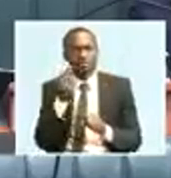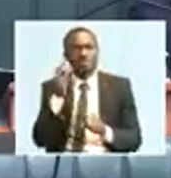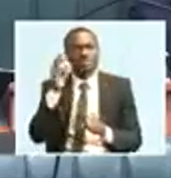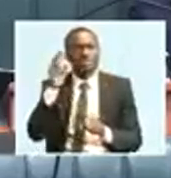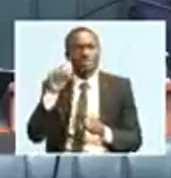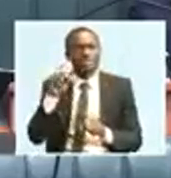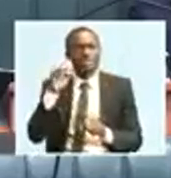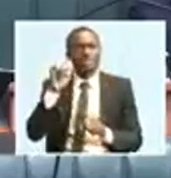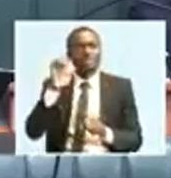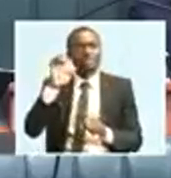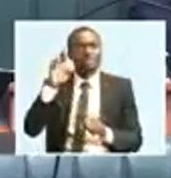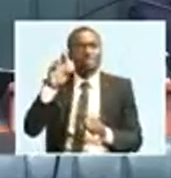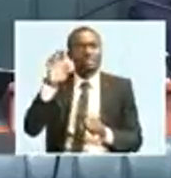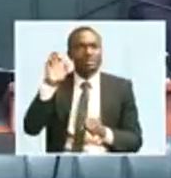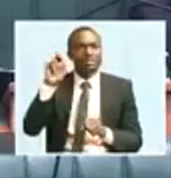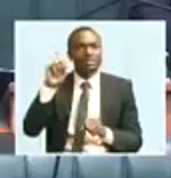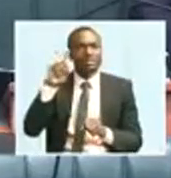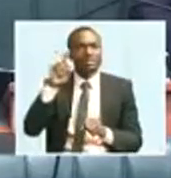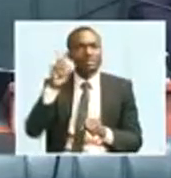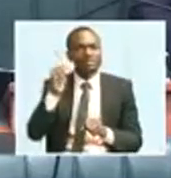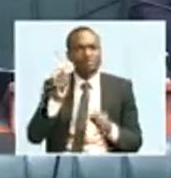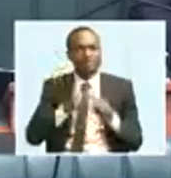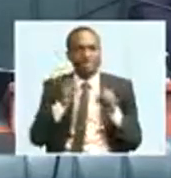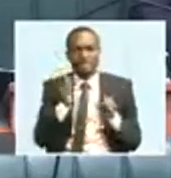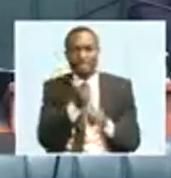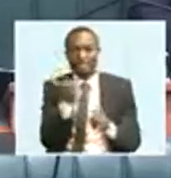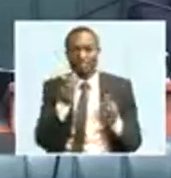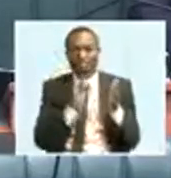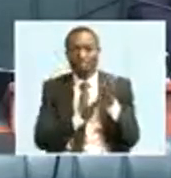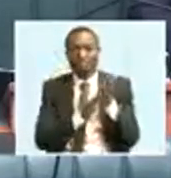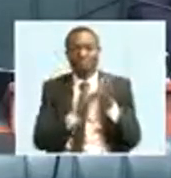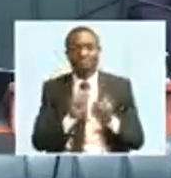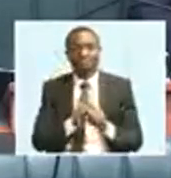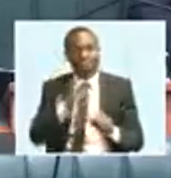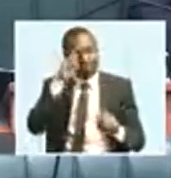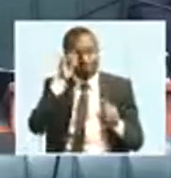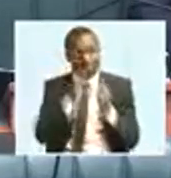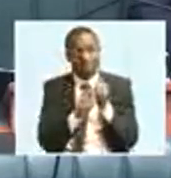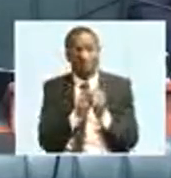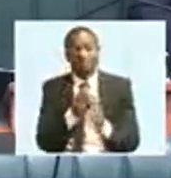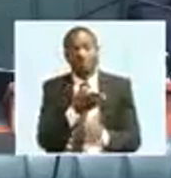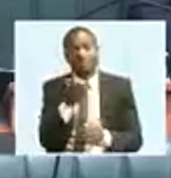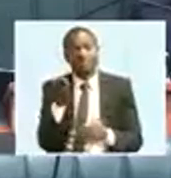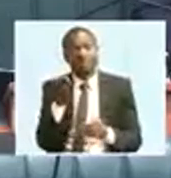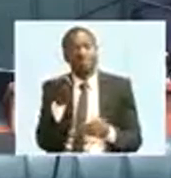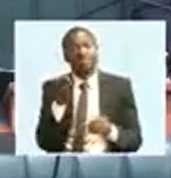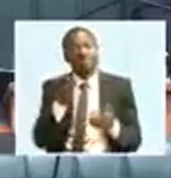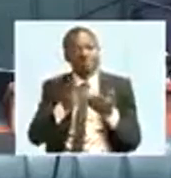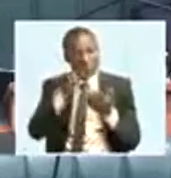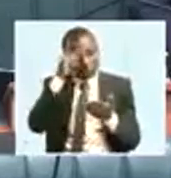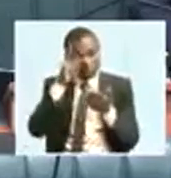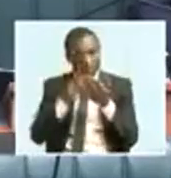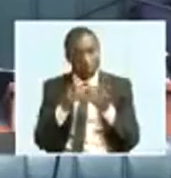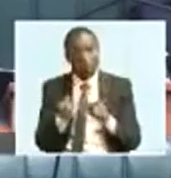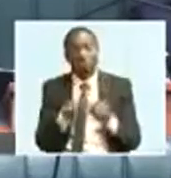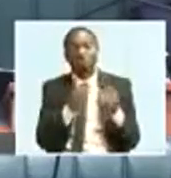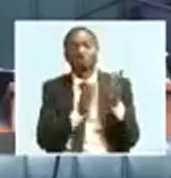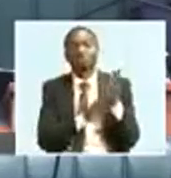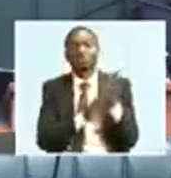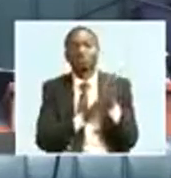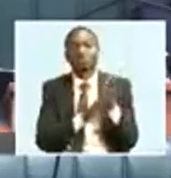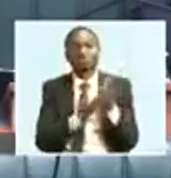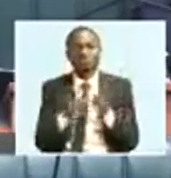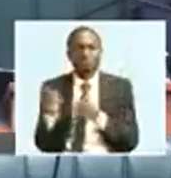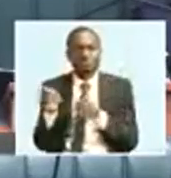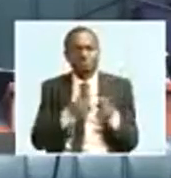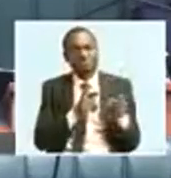School, but all the other schools, because these are school-going children, Madam Speaker, coming